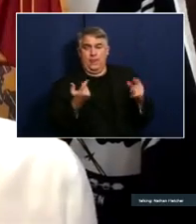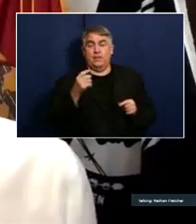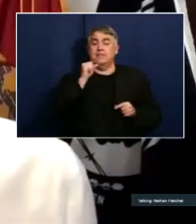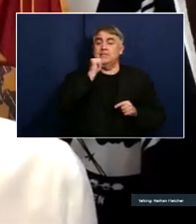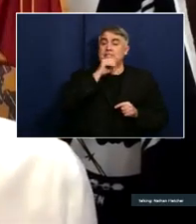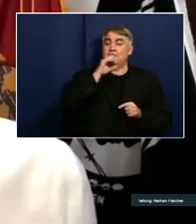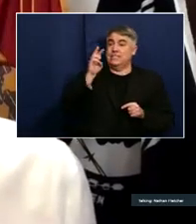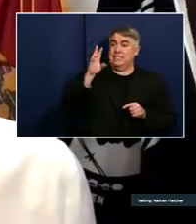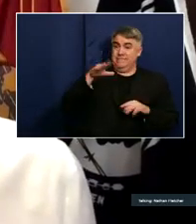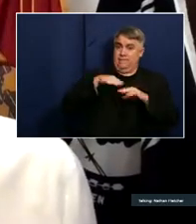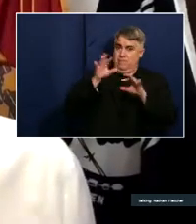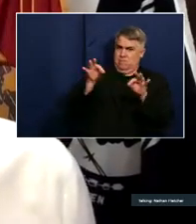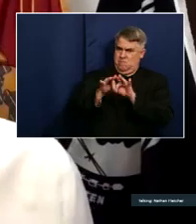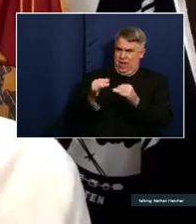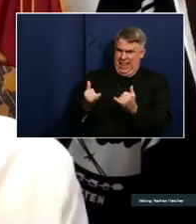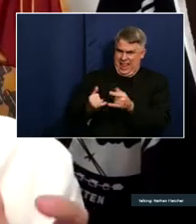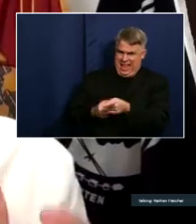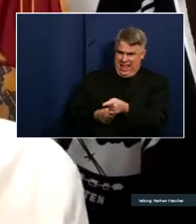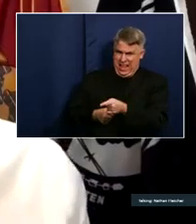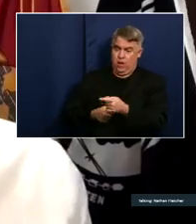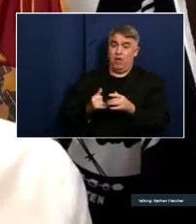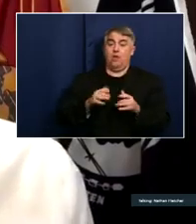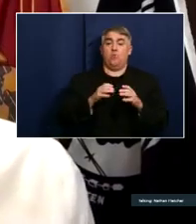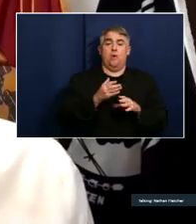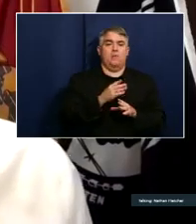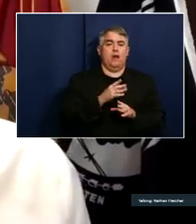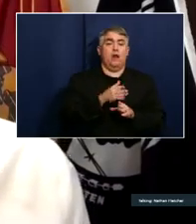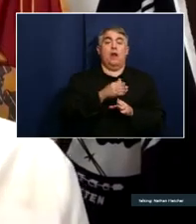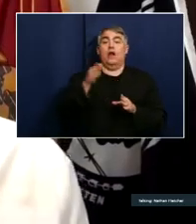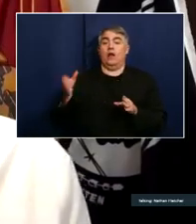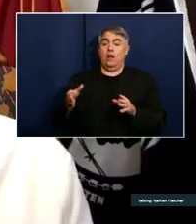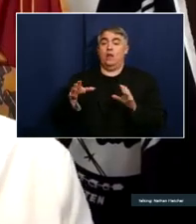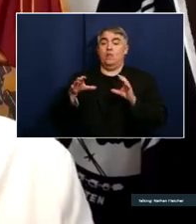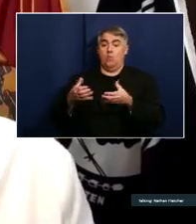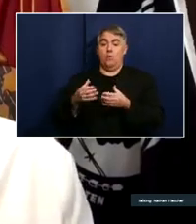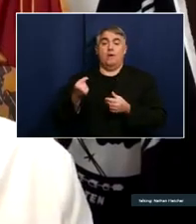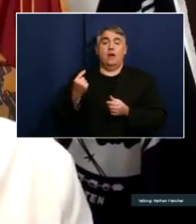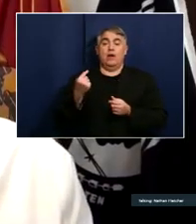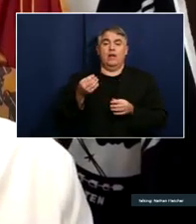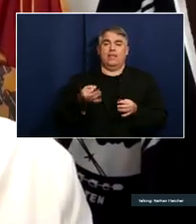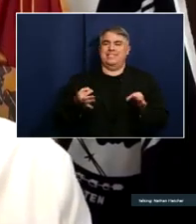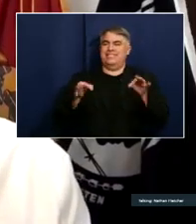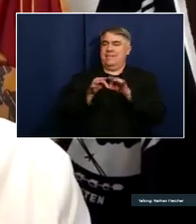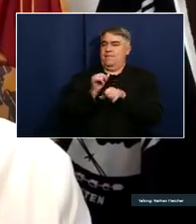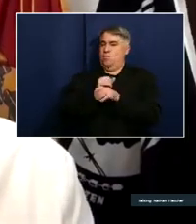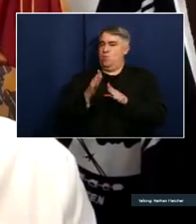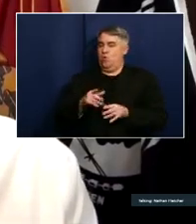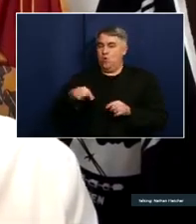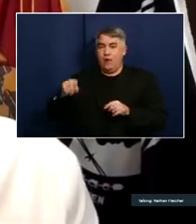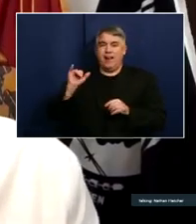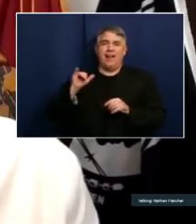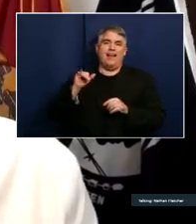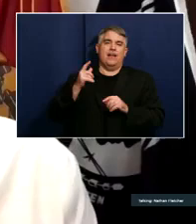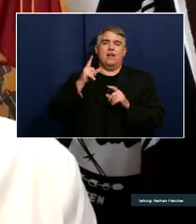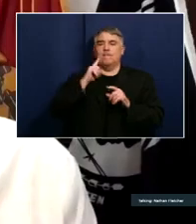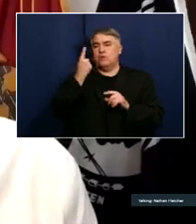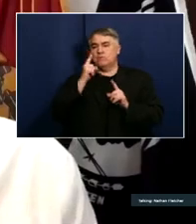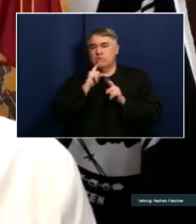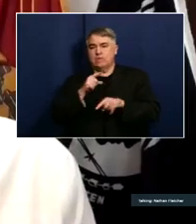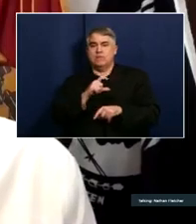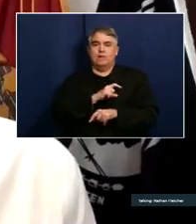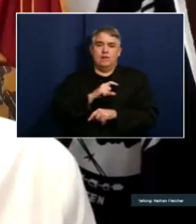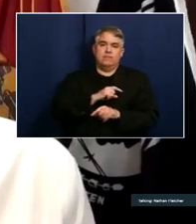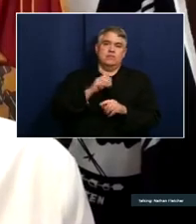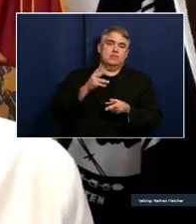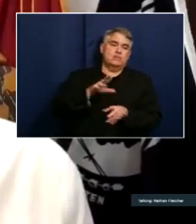that it will open up to will be that first group of essential workers, first responders, law enforcement, childcare and